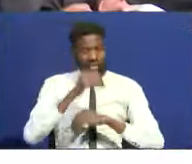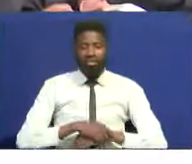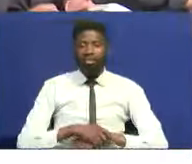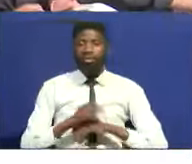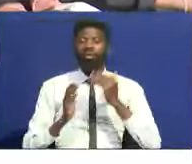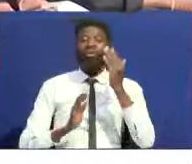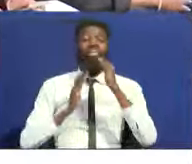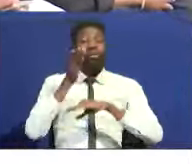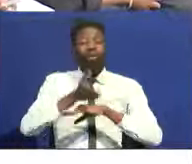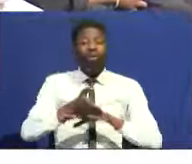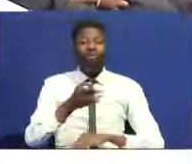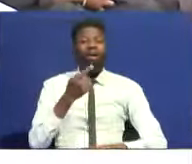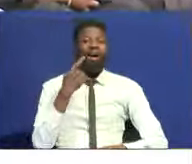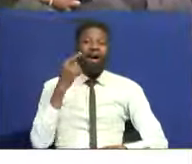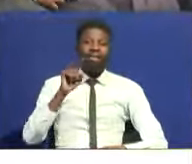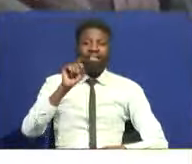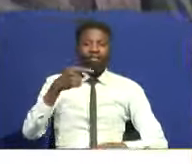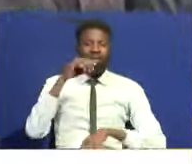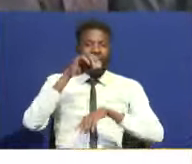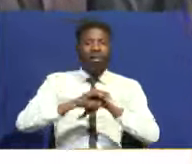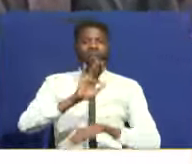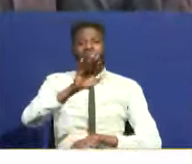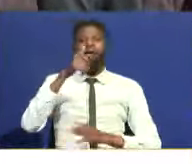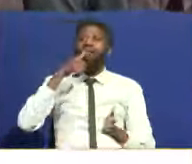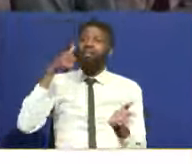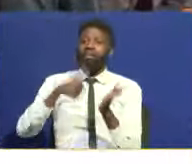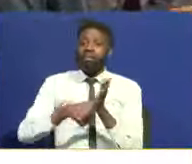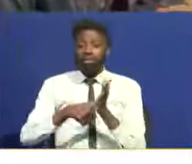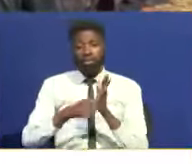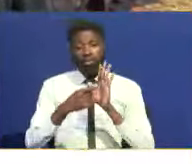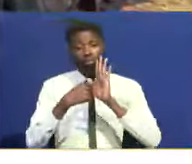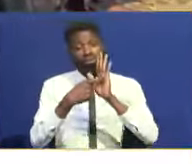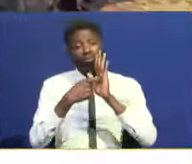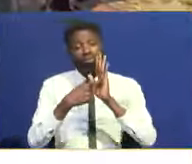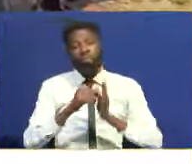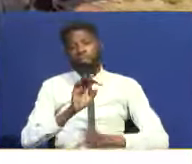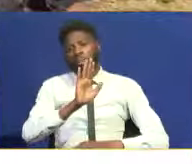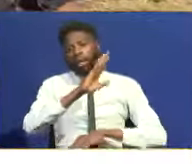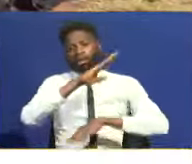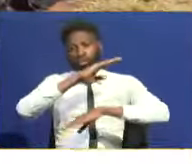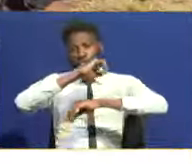ya 100,000 tayari wamepokea barua zao zikionyesha kiasi cha pesa